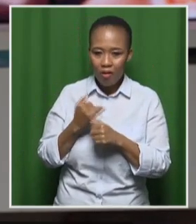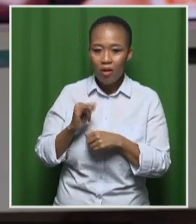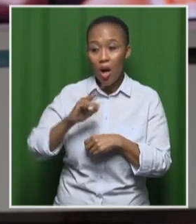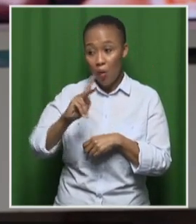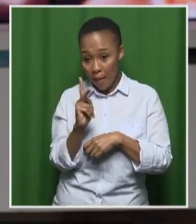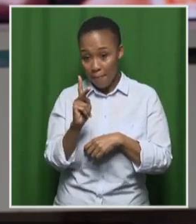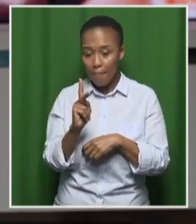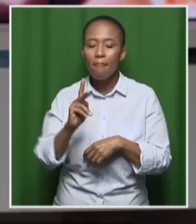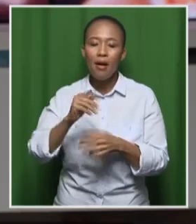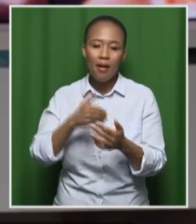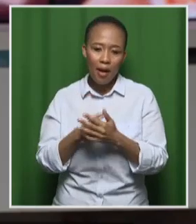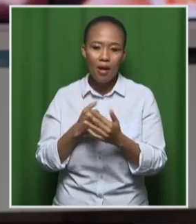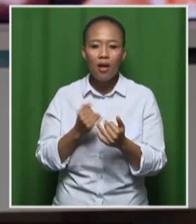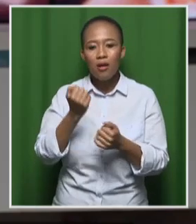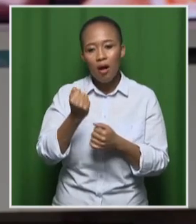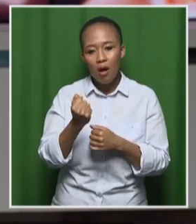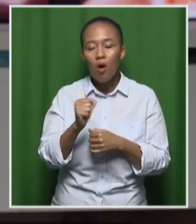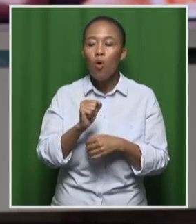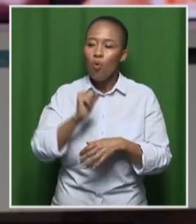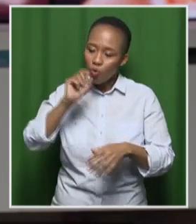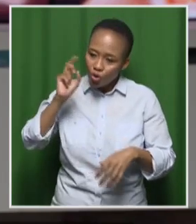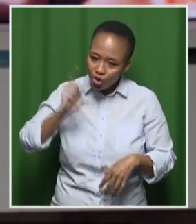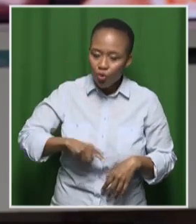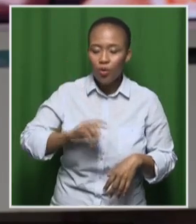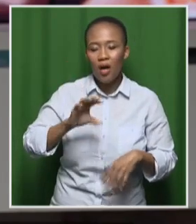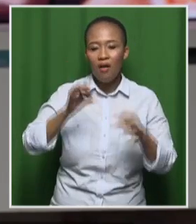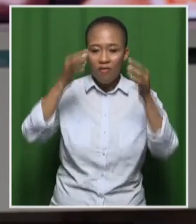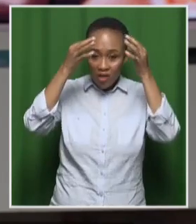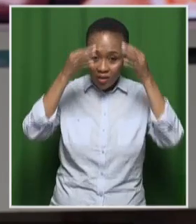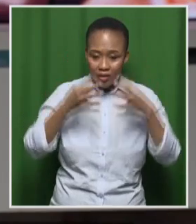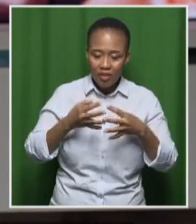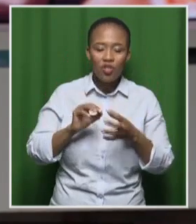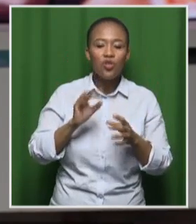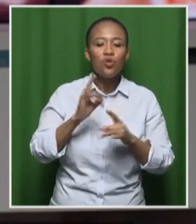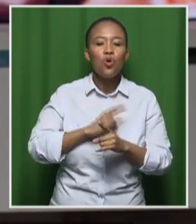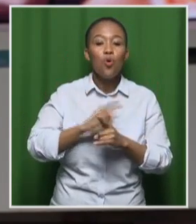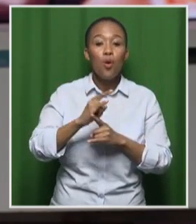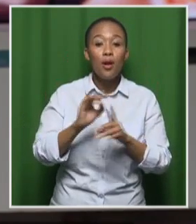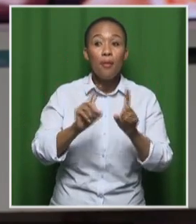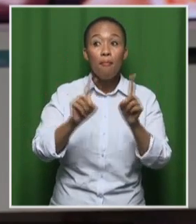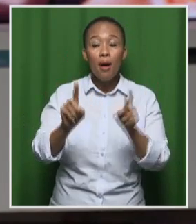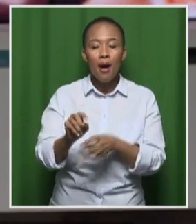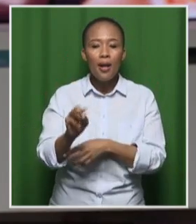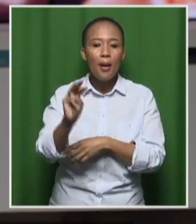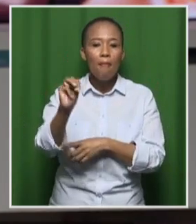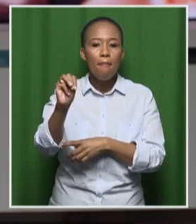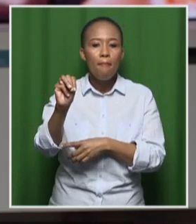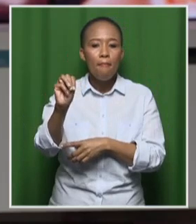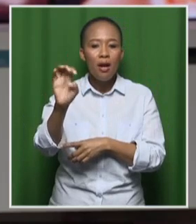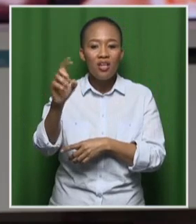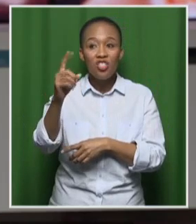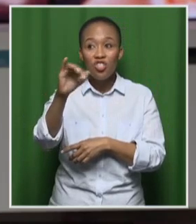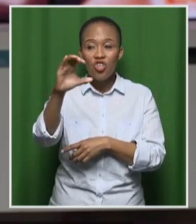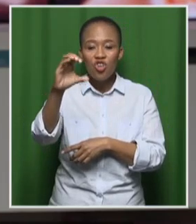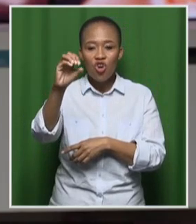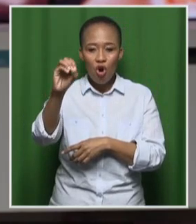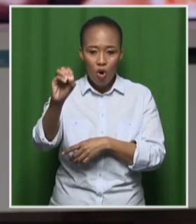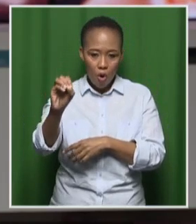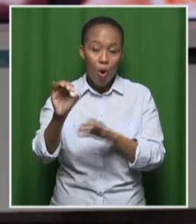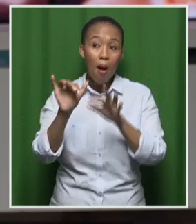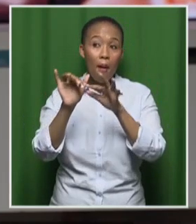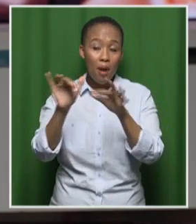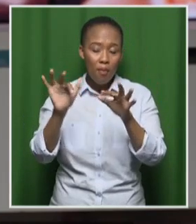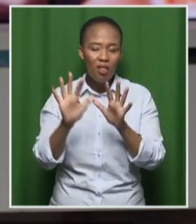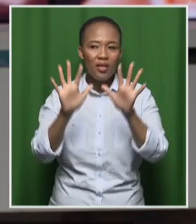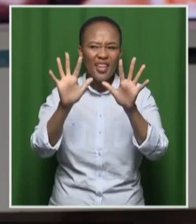still had enough rounds to bank to win a decision. But the stoppage in Mexico, Oaxaca, in front of 10,000 people, that was just absolutely